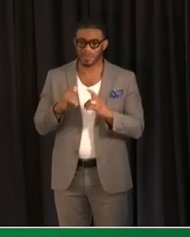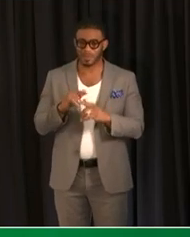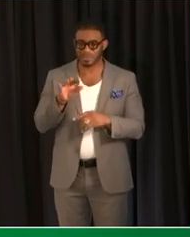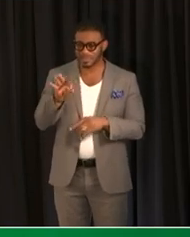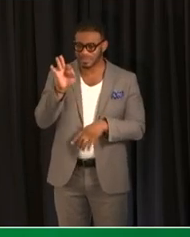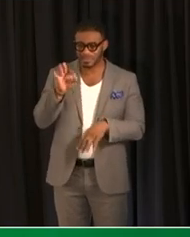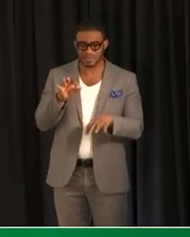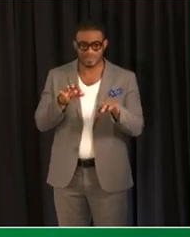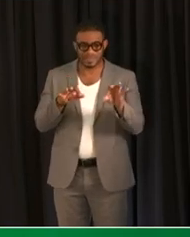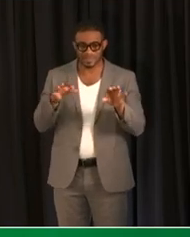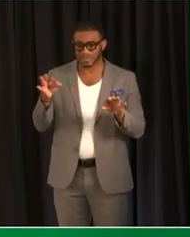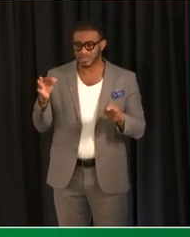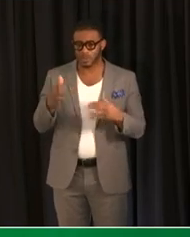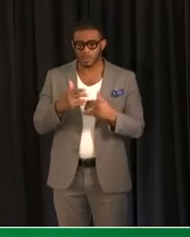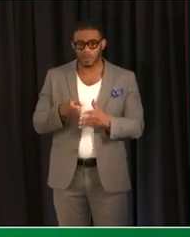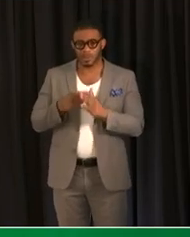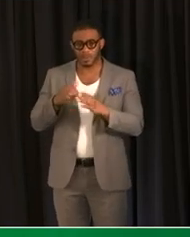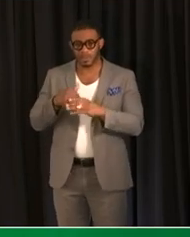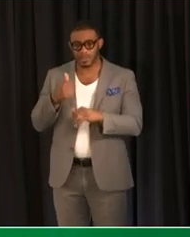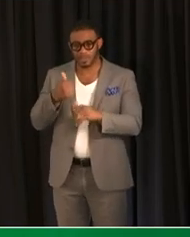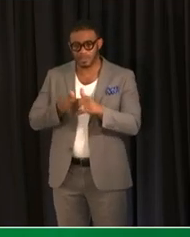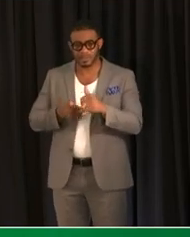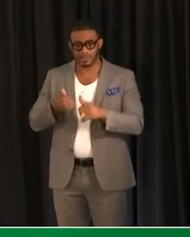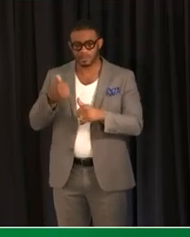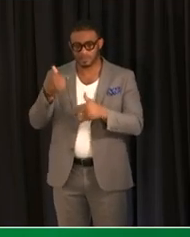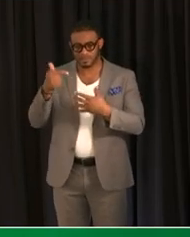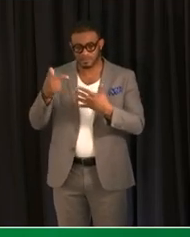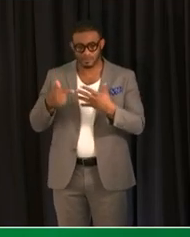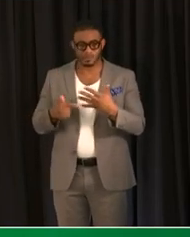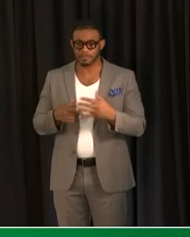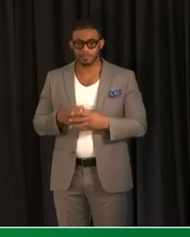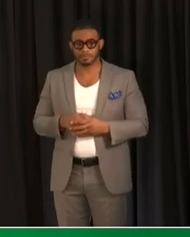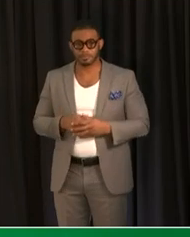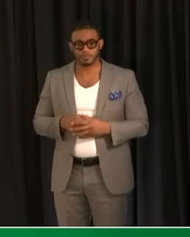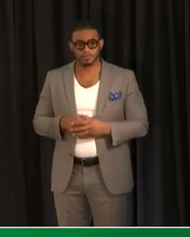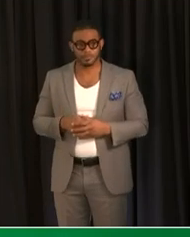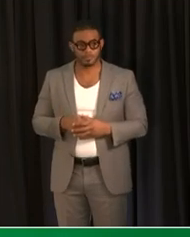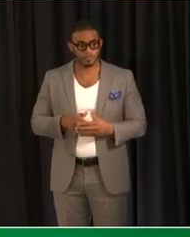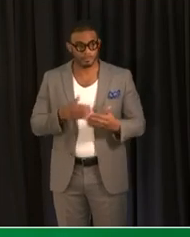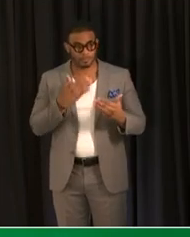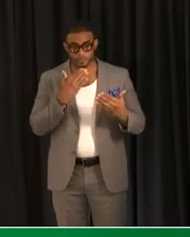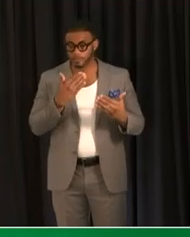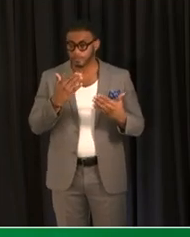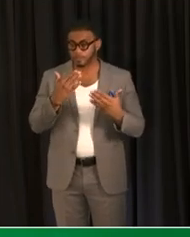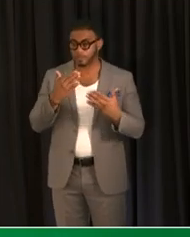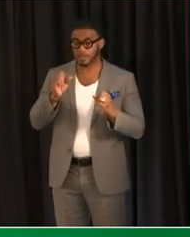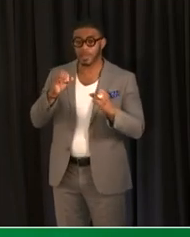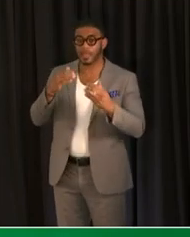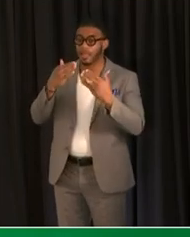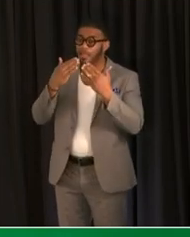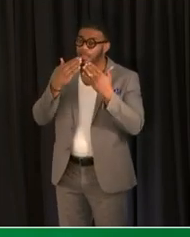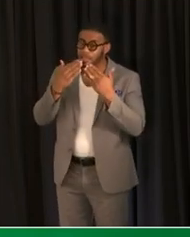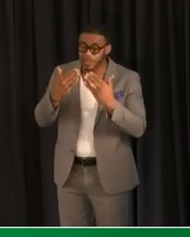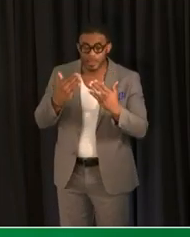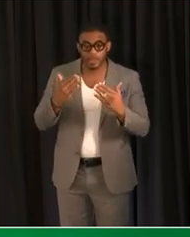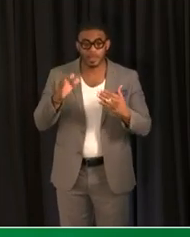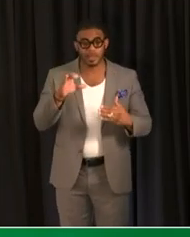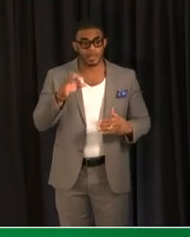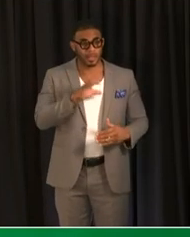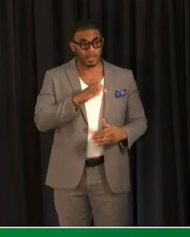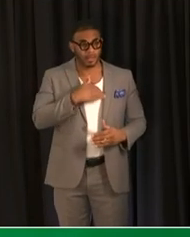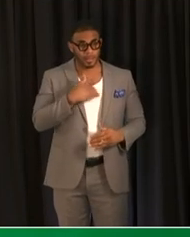as opposed to just each provision in a piecemeal fashion. Great. Well, fantastic. Well, thank